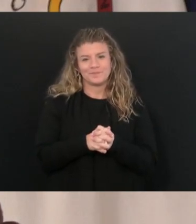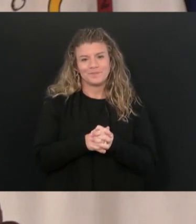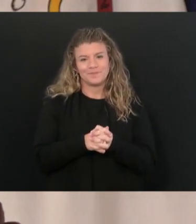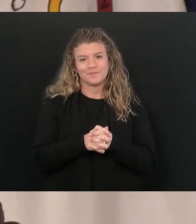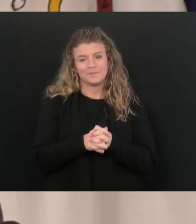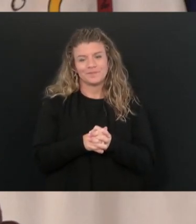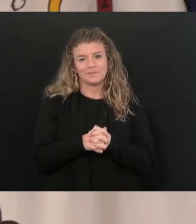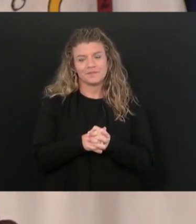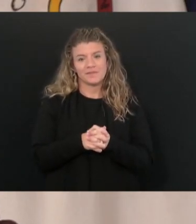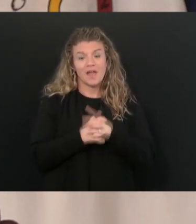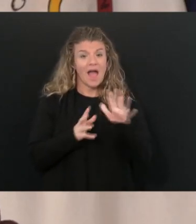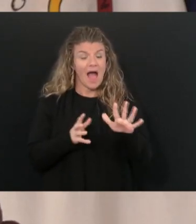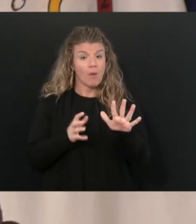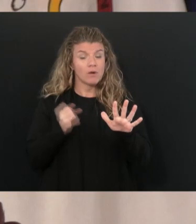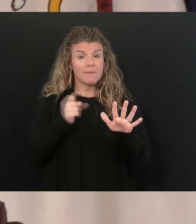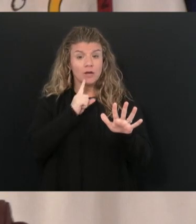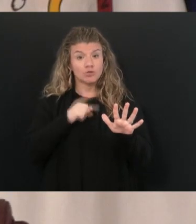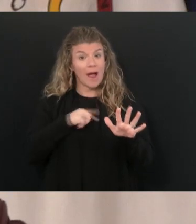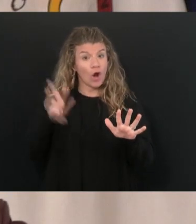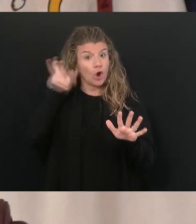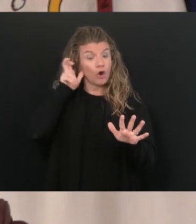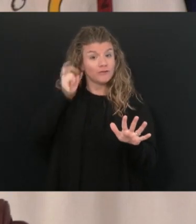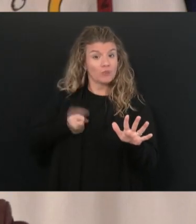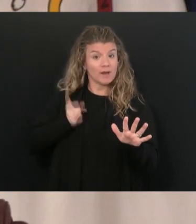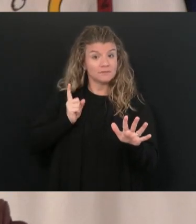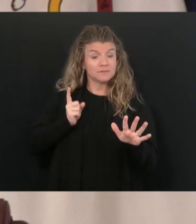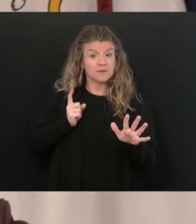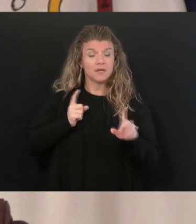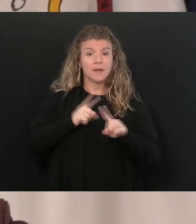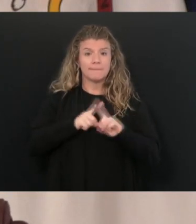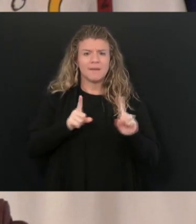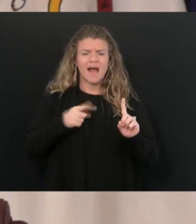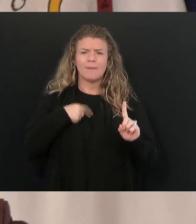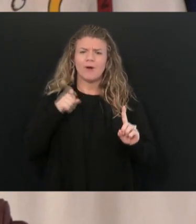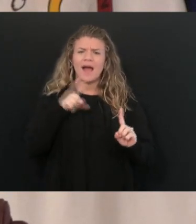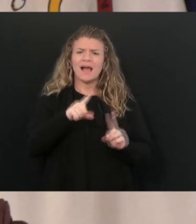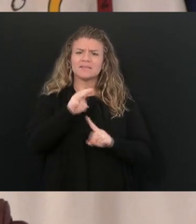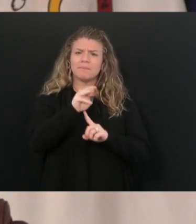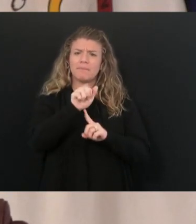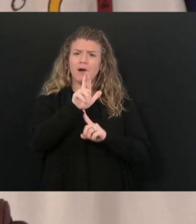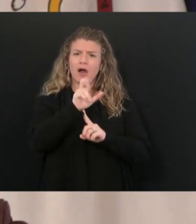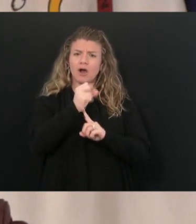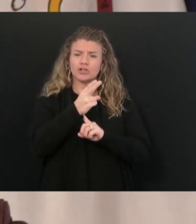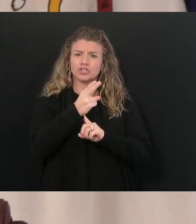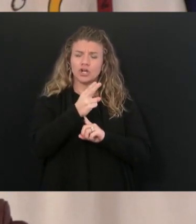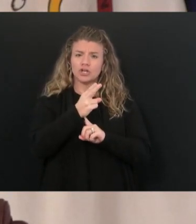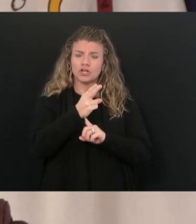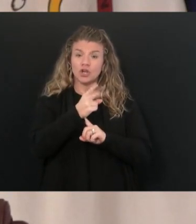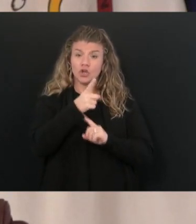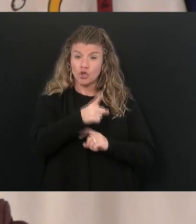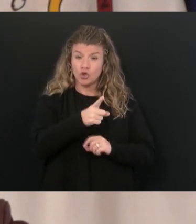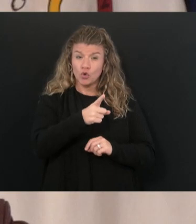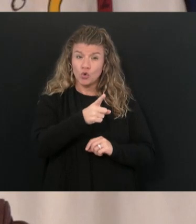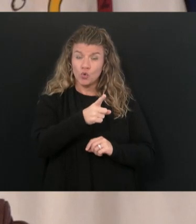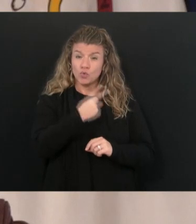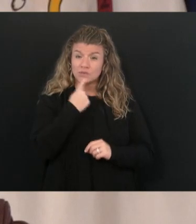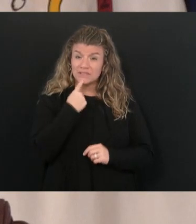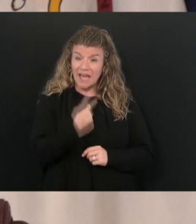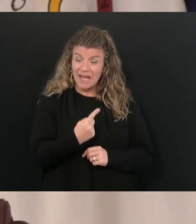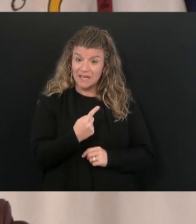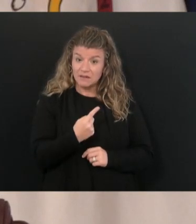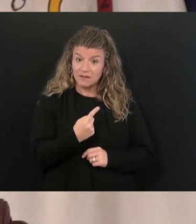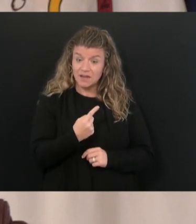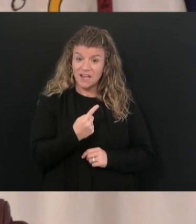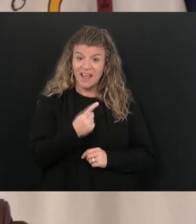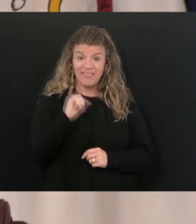this correctly but if I could ask Dr. Marsh, a stat, did you not say, Dr. Marsh,